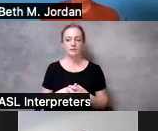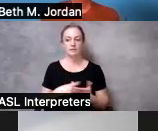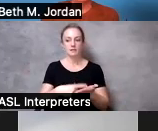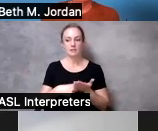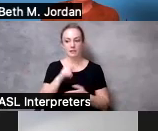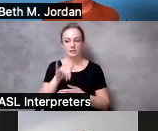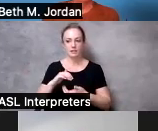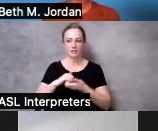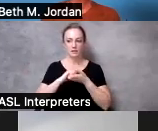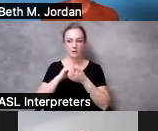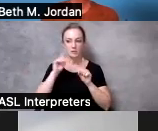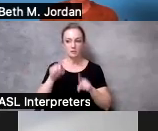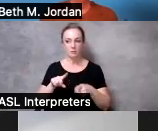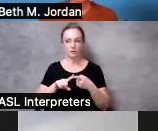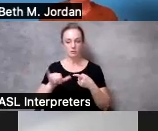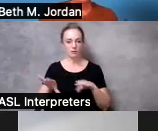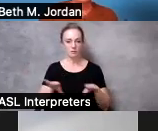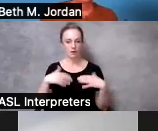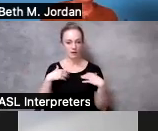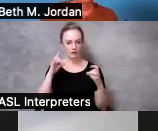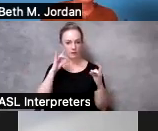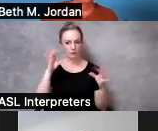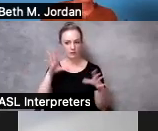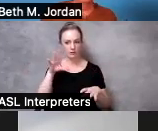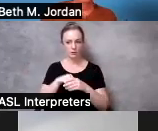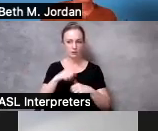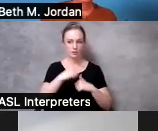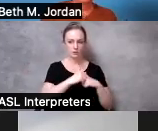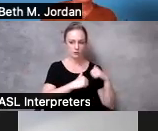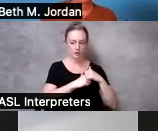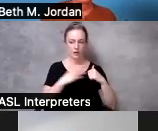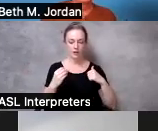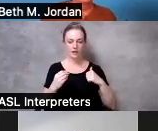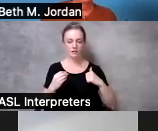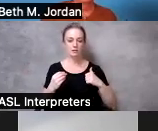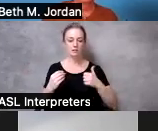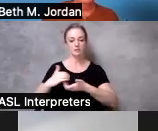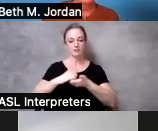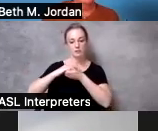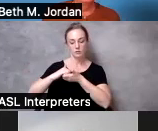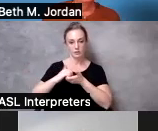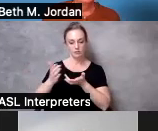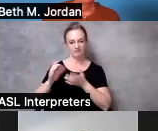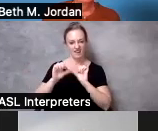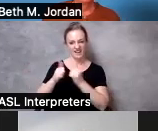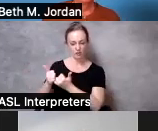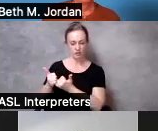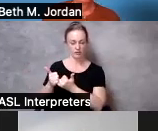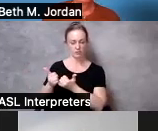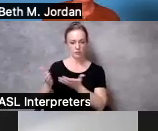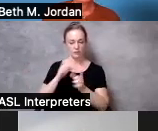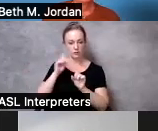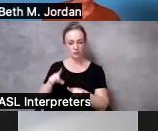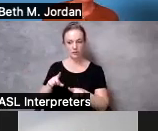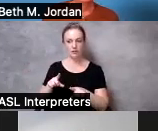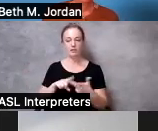response to the behavioral health crisis, including infrastructure and cross-agency service responses, and share reflections on how to